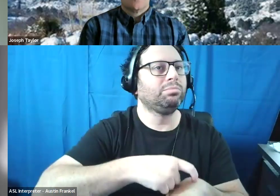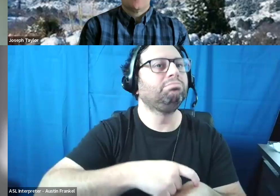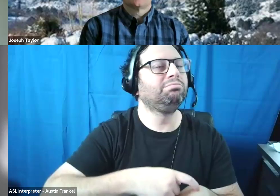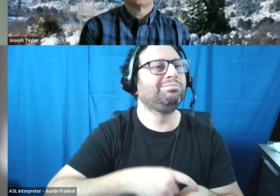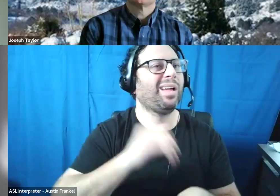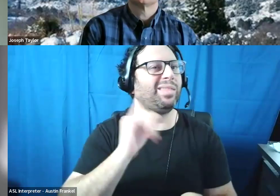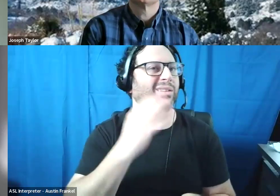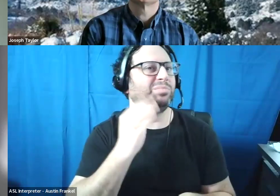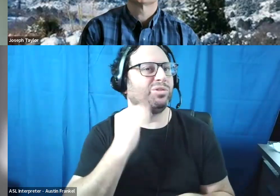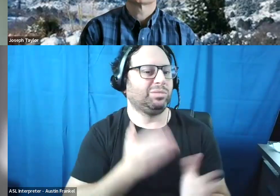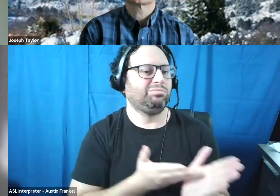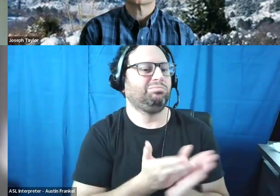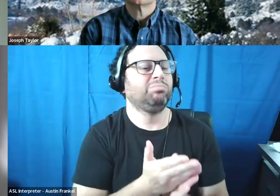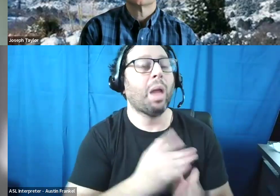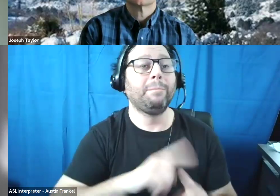take time.